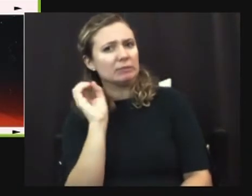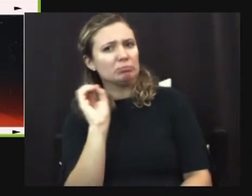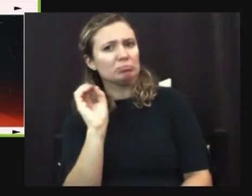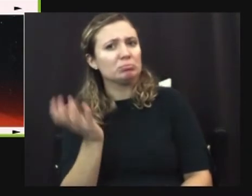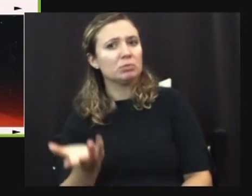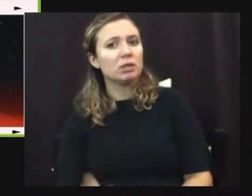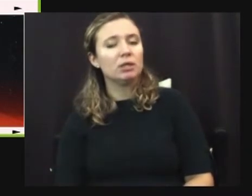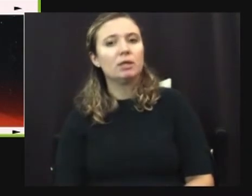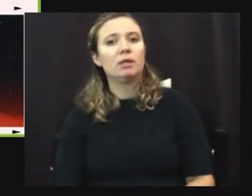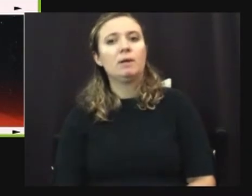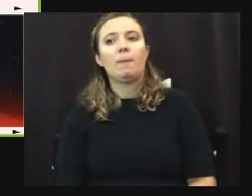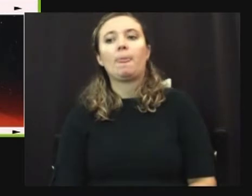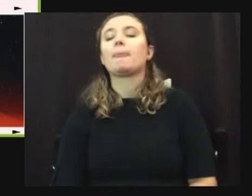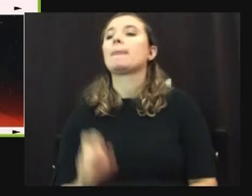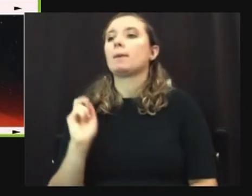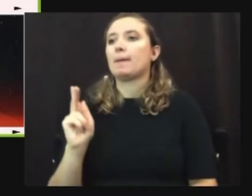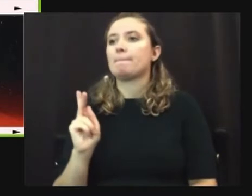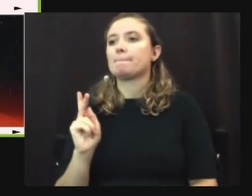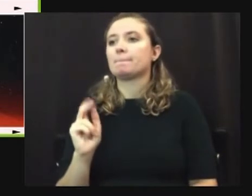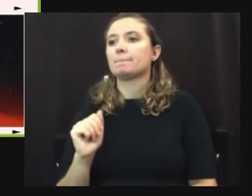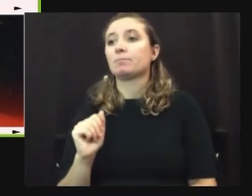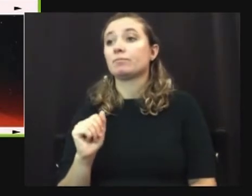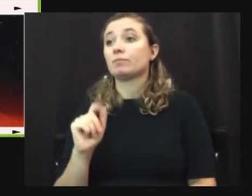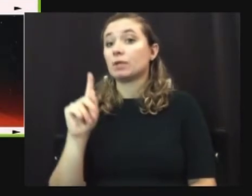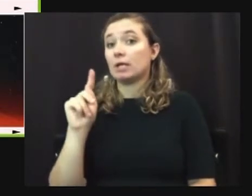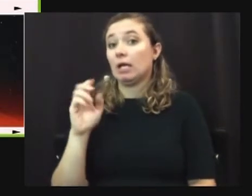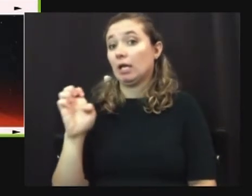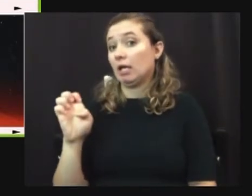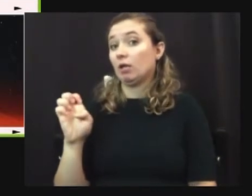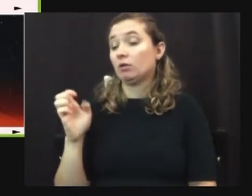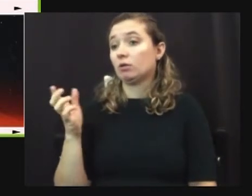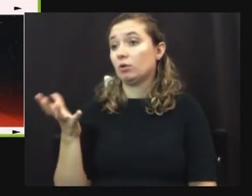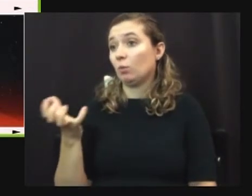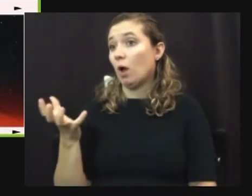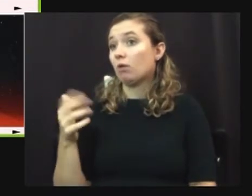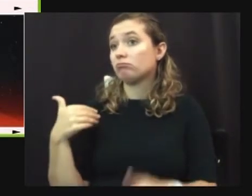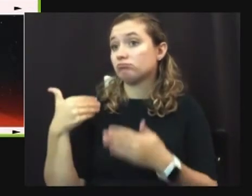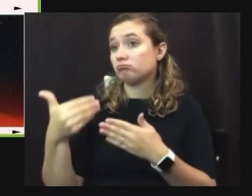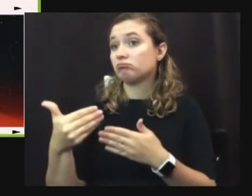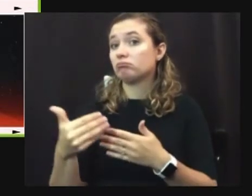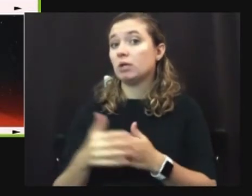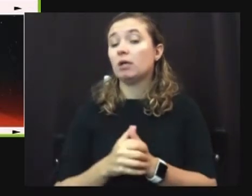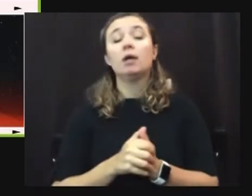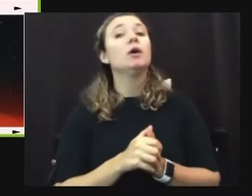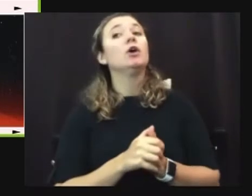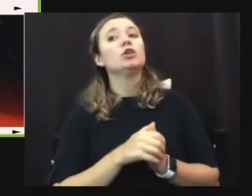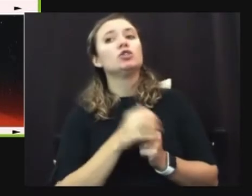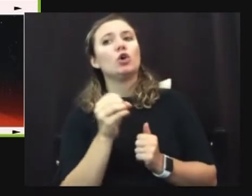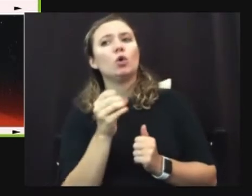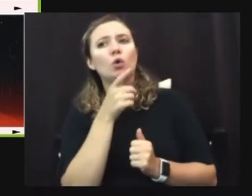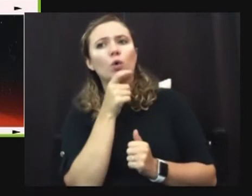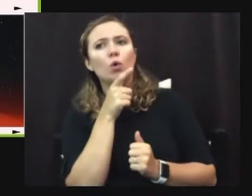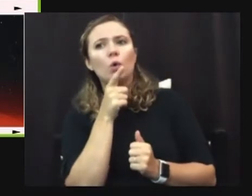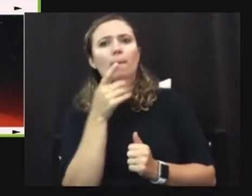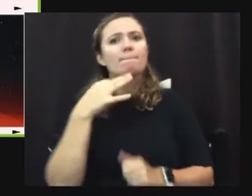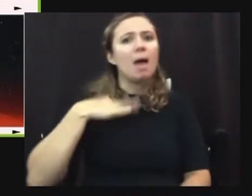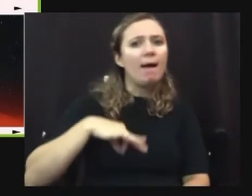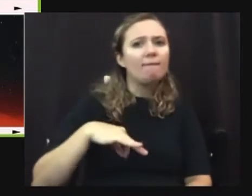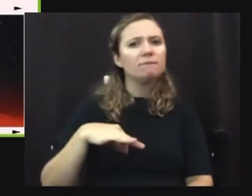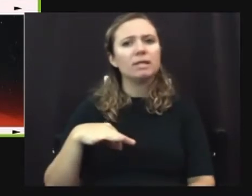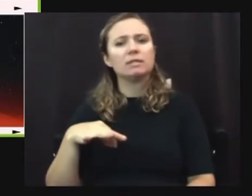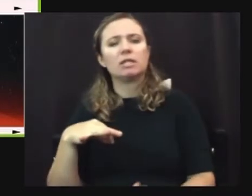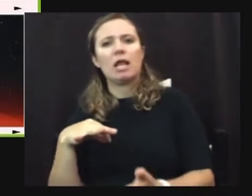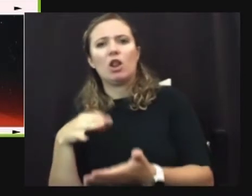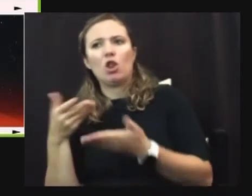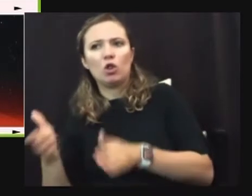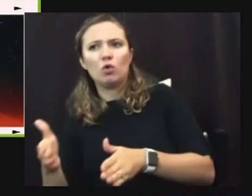Okay. Kate, you want to? Yeah, so who benefits and who loses when innate empathy causes us to root for those